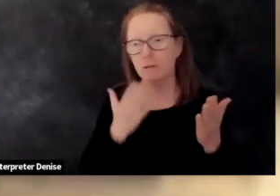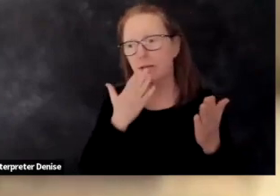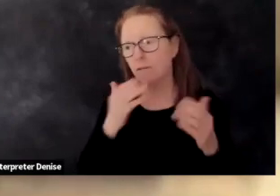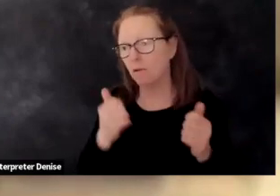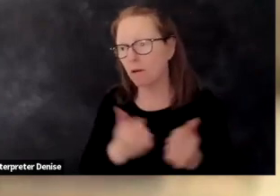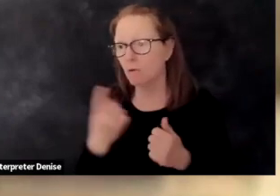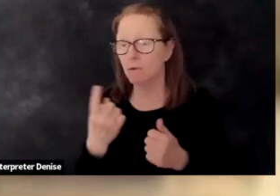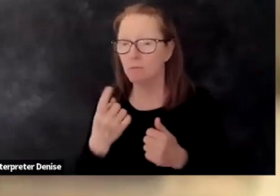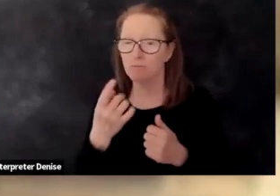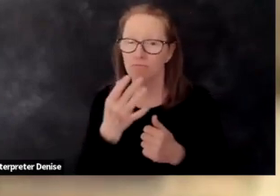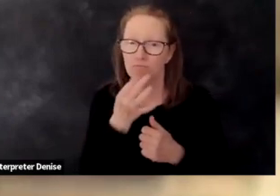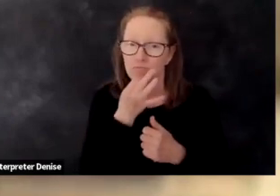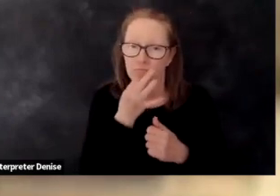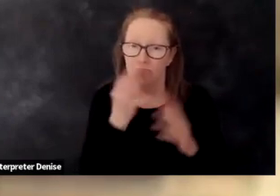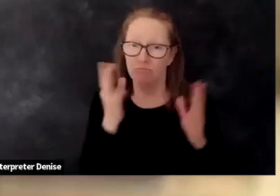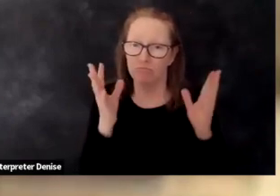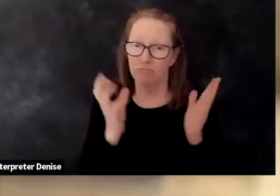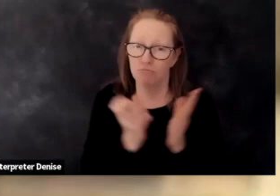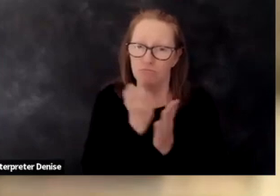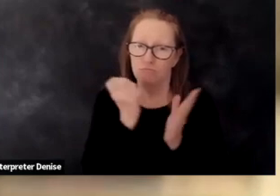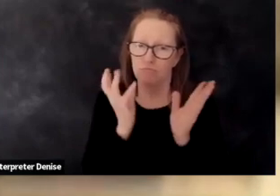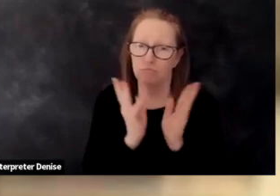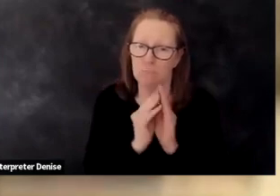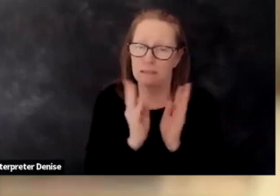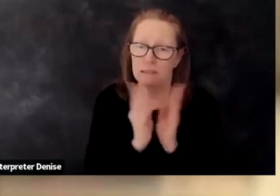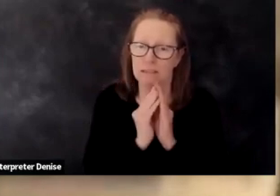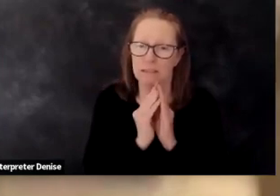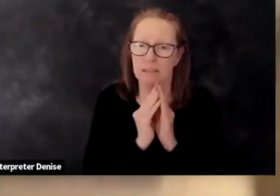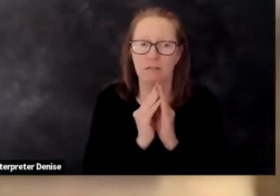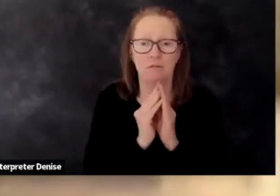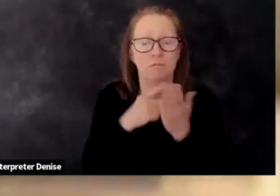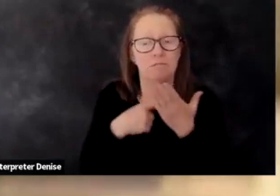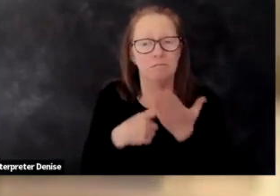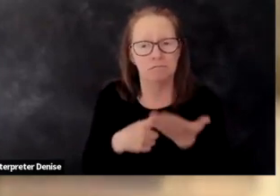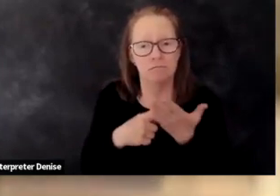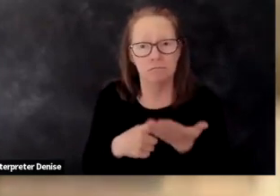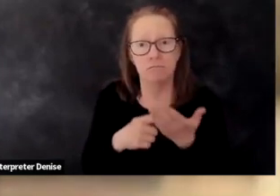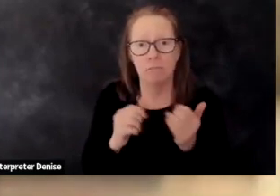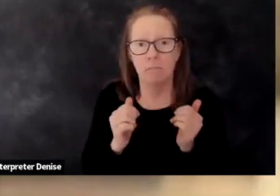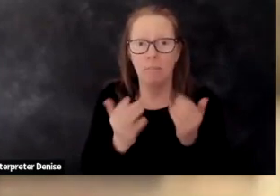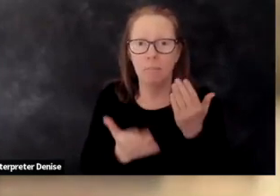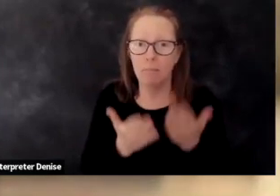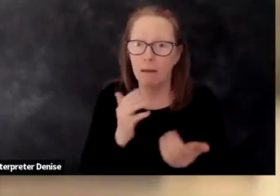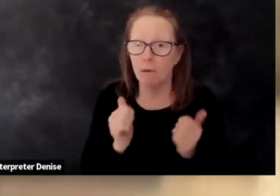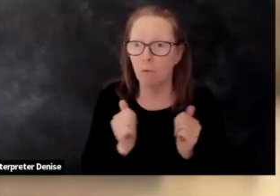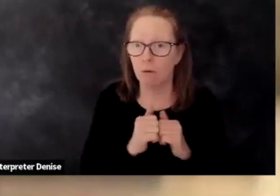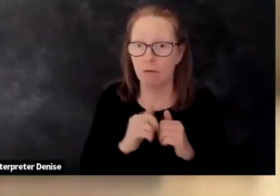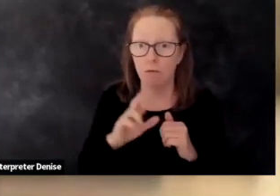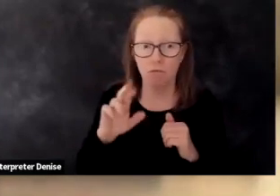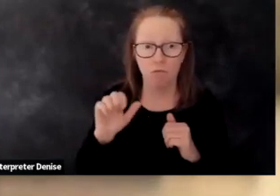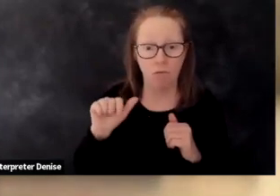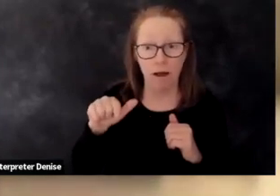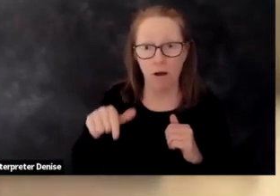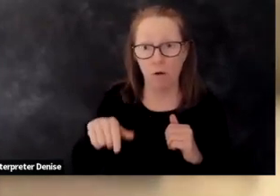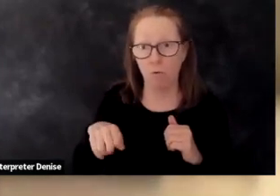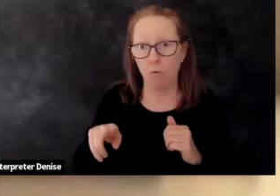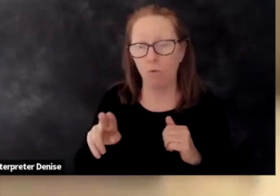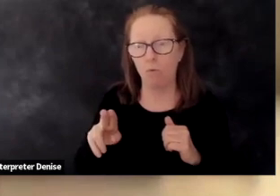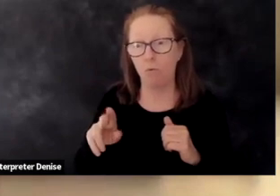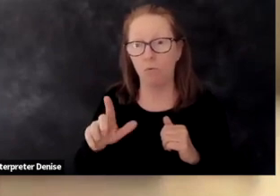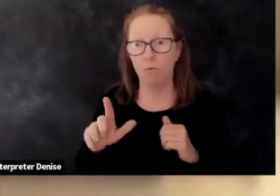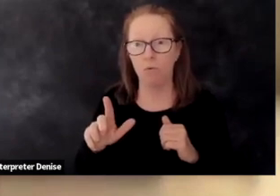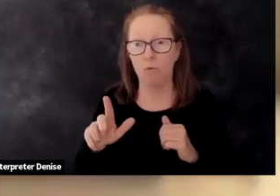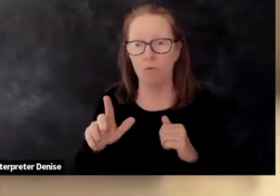than later so that we can see, and maybe it's with Raul. We have the athletes, we